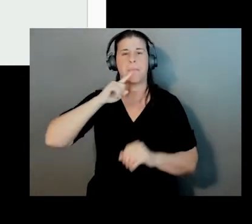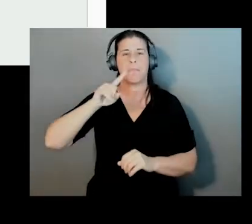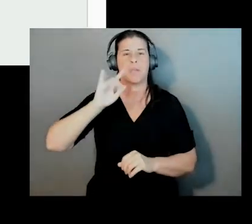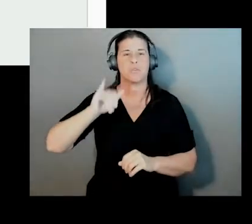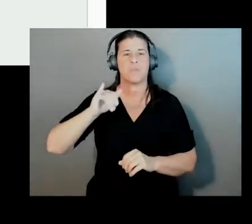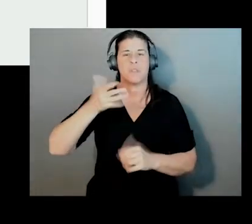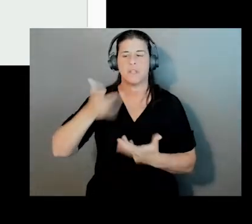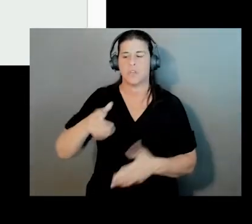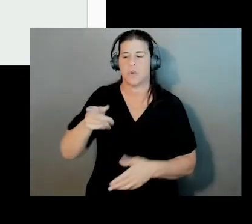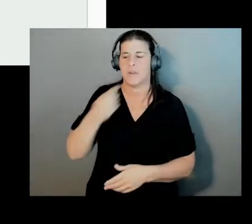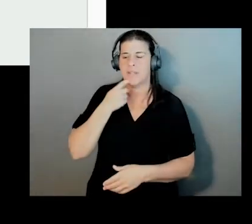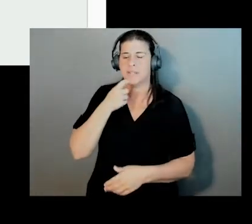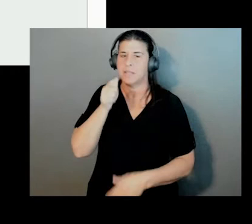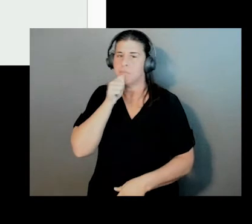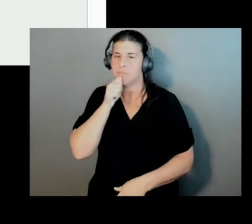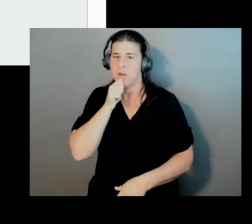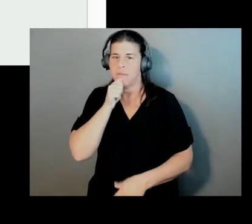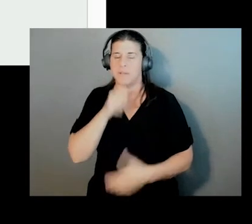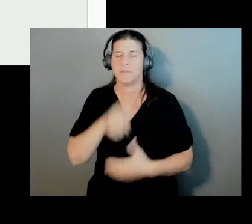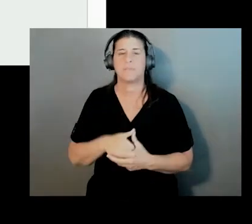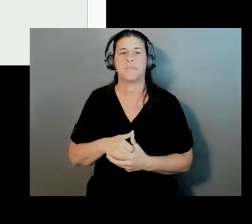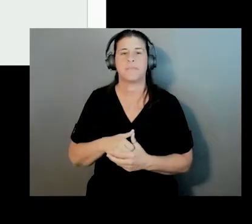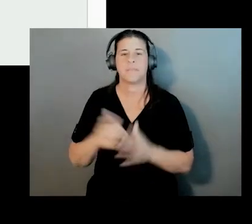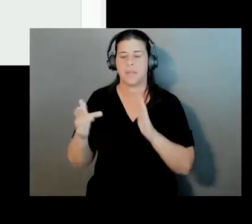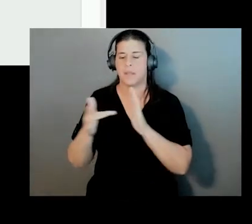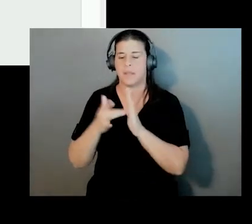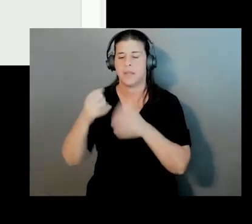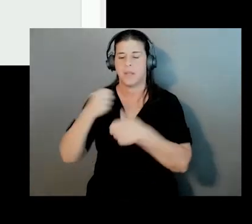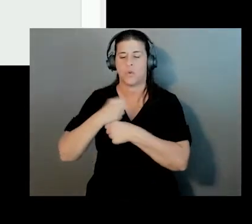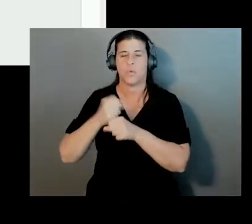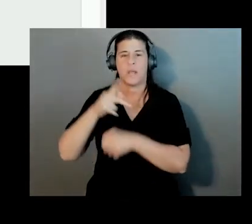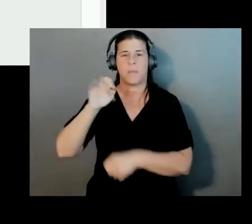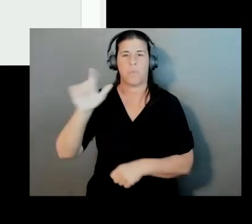private scope and click Create Pool.